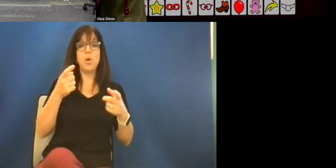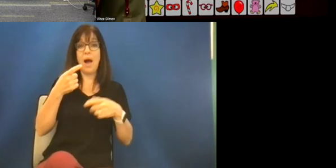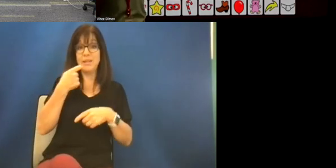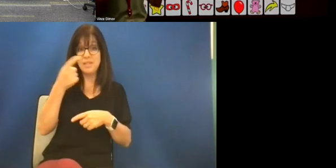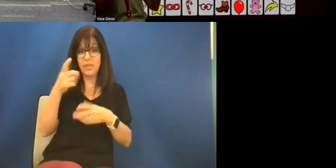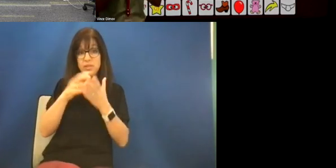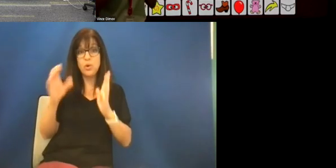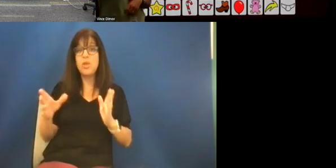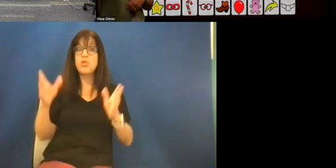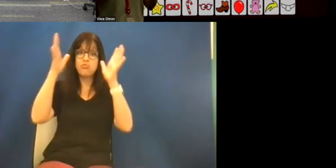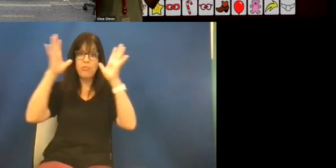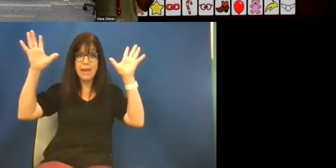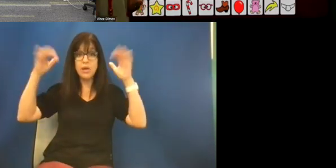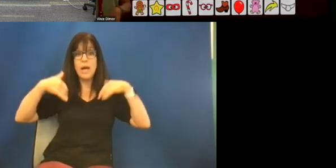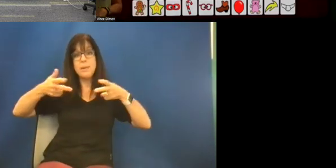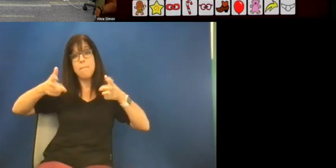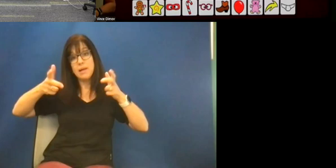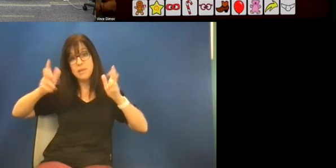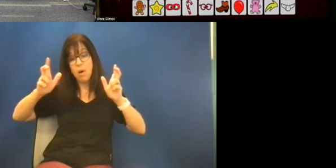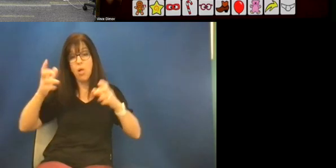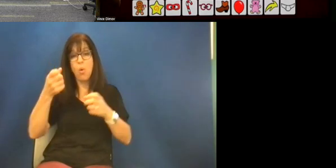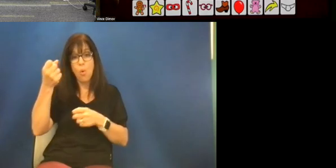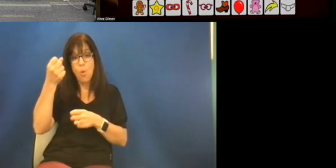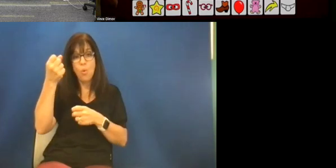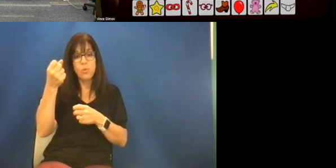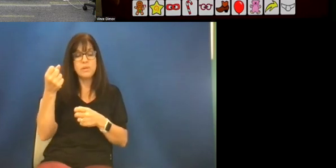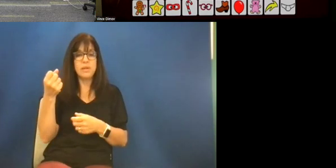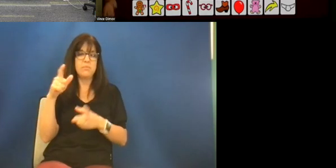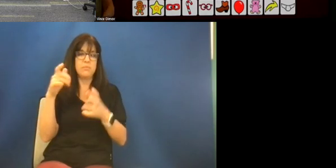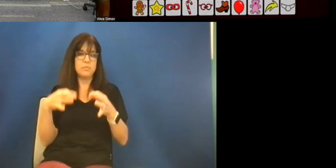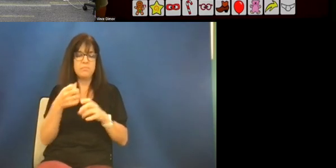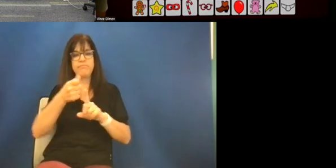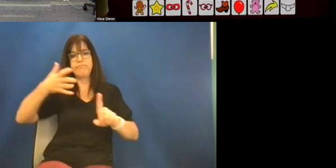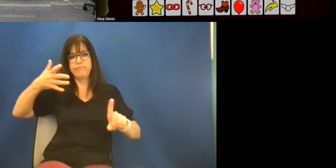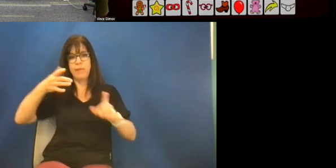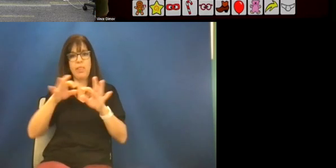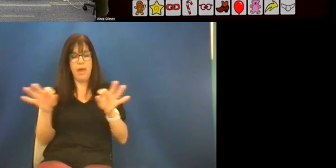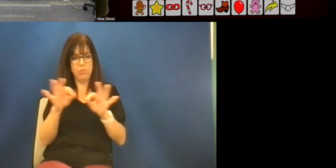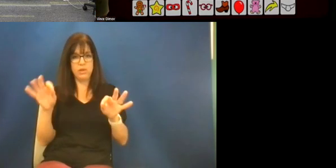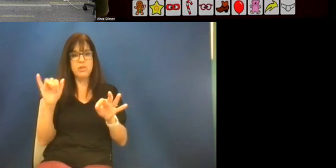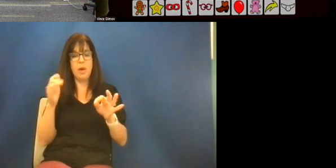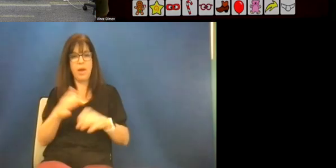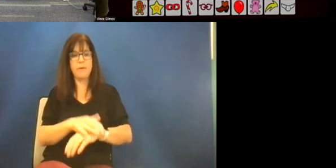me the reindeer has a basketball he's holding or whatever. So you can expand on the language that way. So,